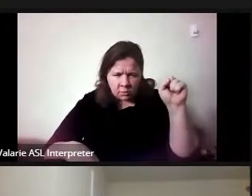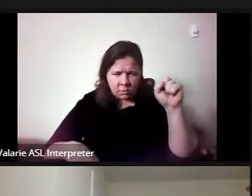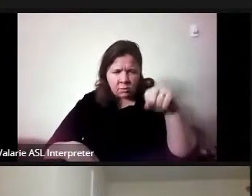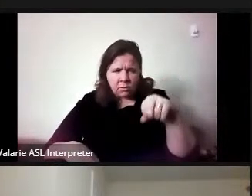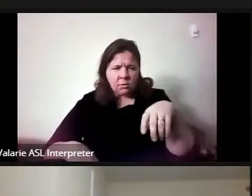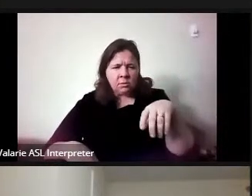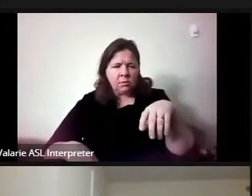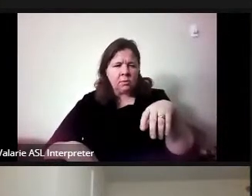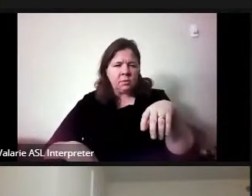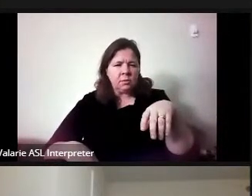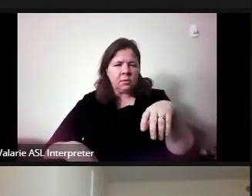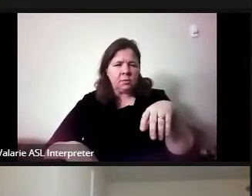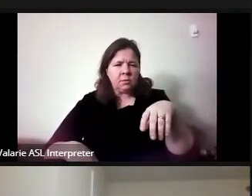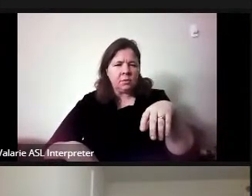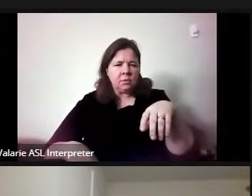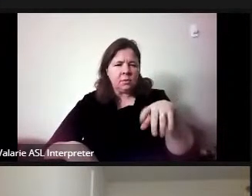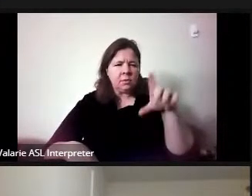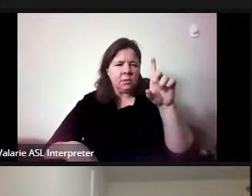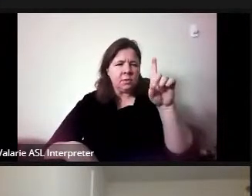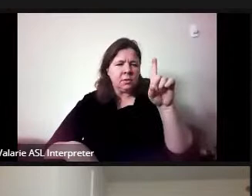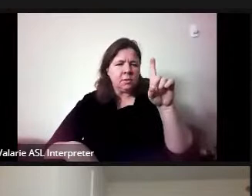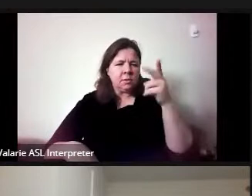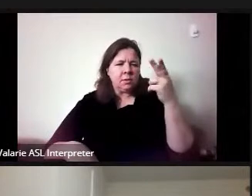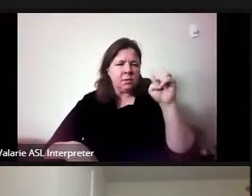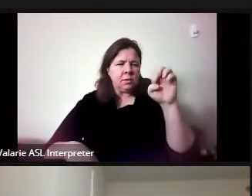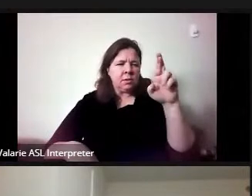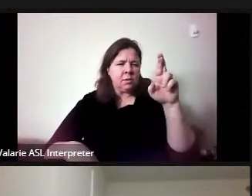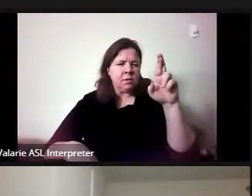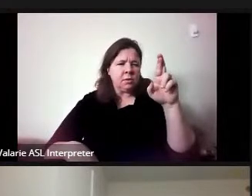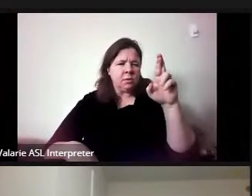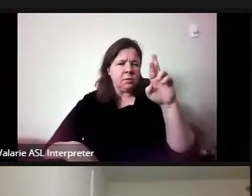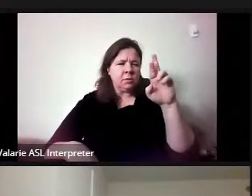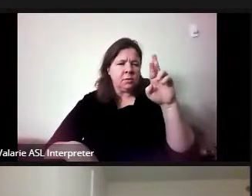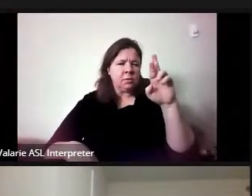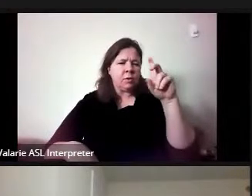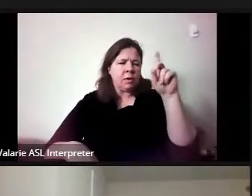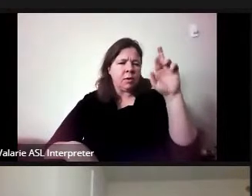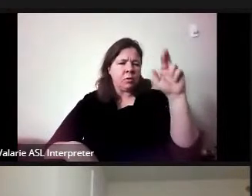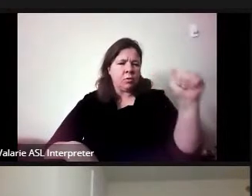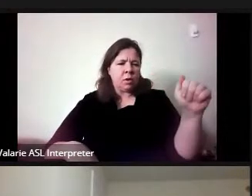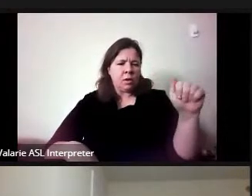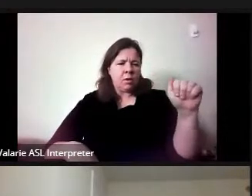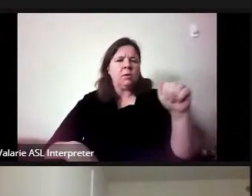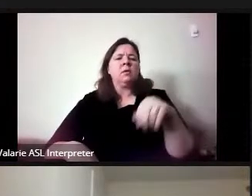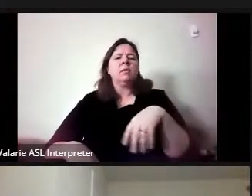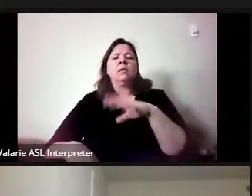Hello, Marina. Welcome Hello, to Marina. you. Hello, Mohammed, welcome to you.